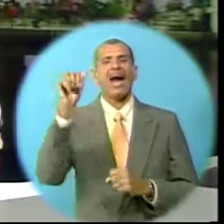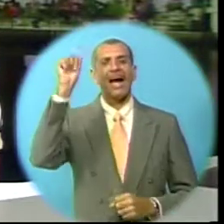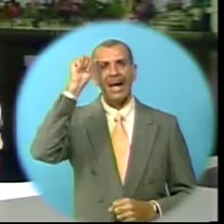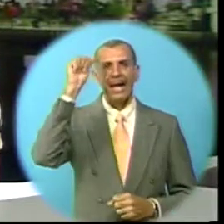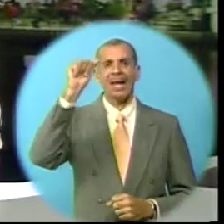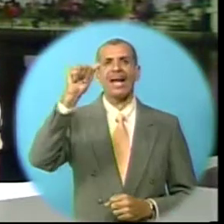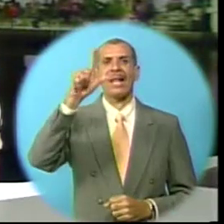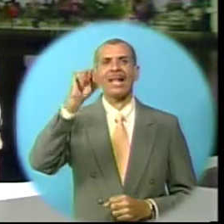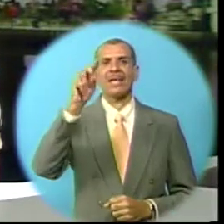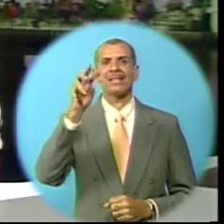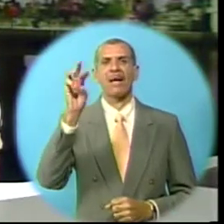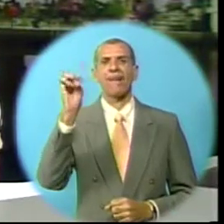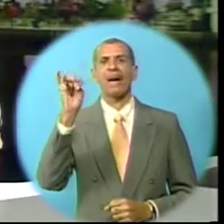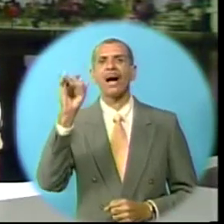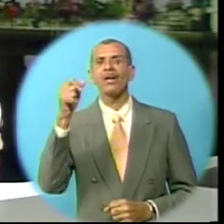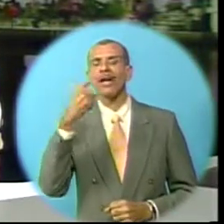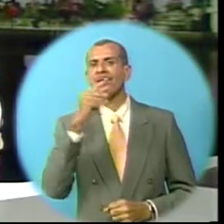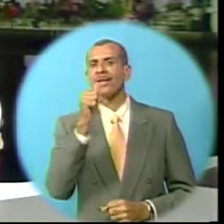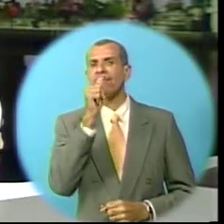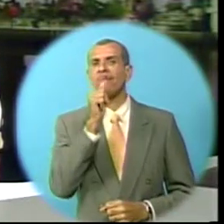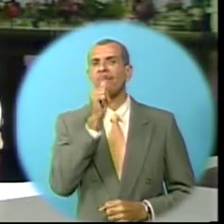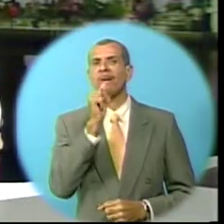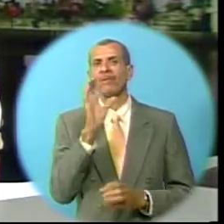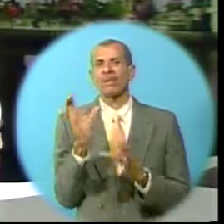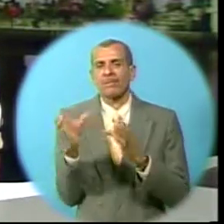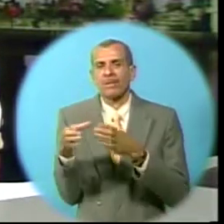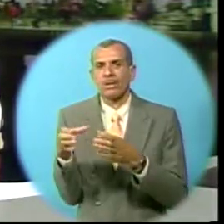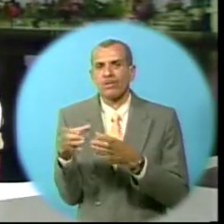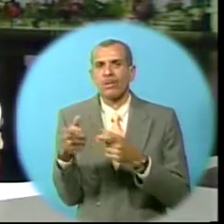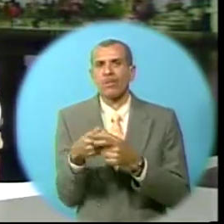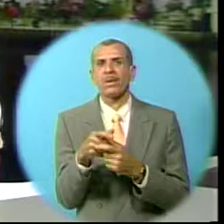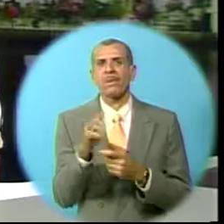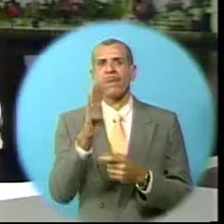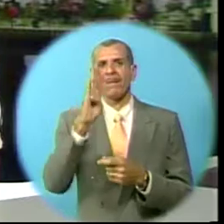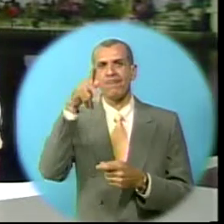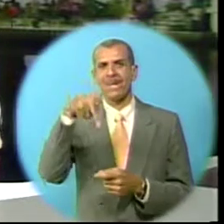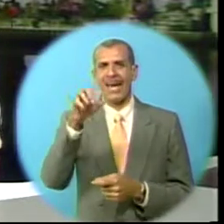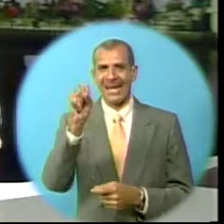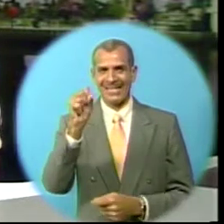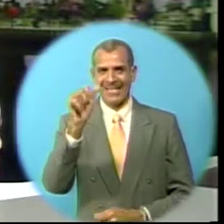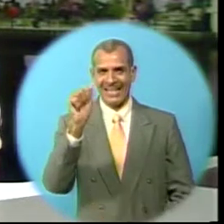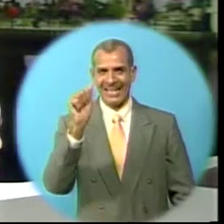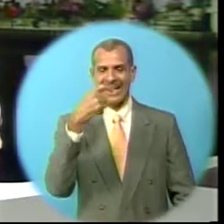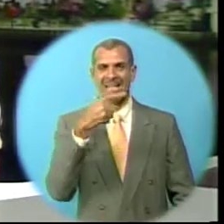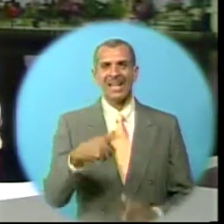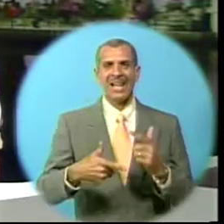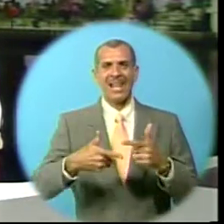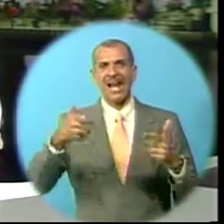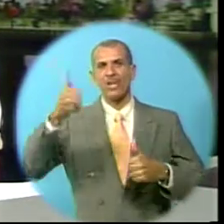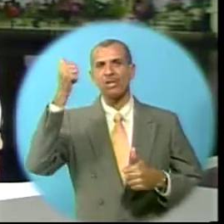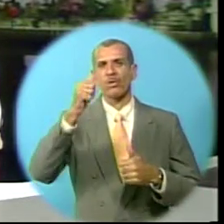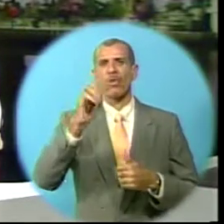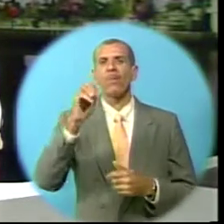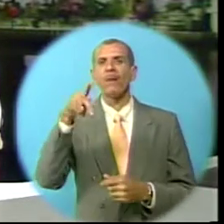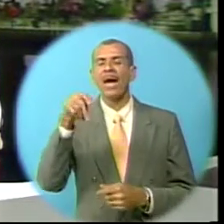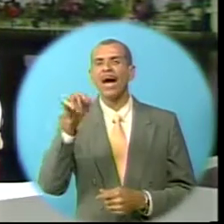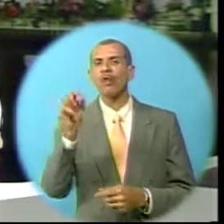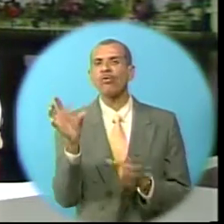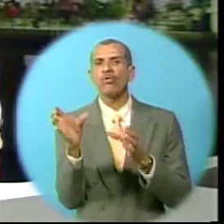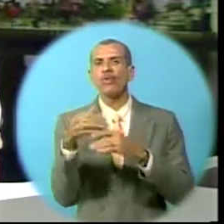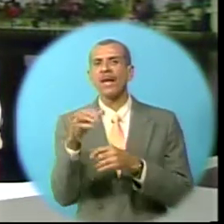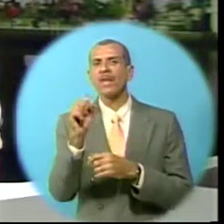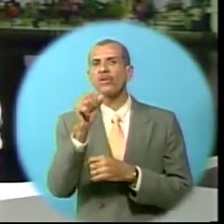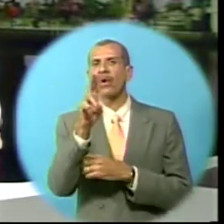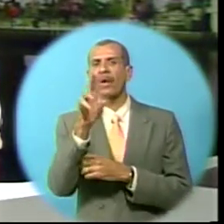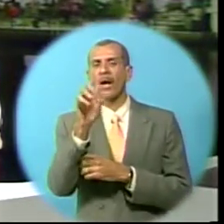McDonald, the chairman of the Barbados Private Sector Association, or the BPSA. He says that the largest producer in the OPEC group, Saudi Arabia,